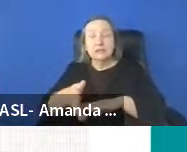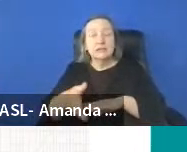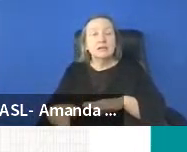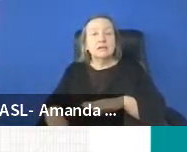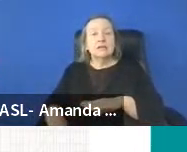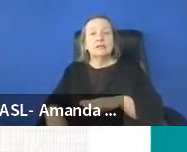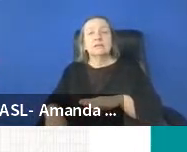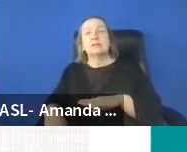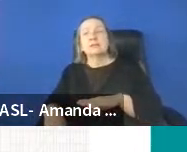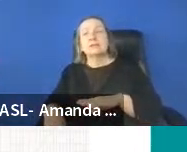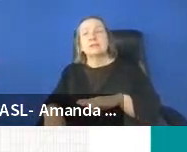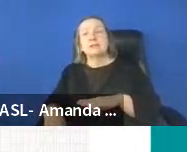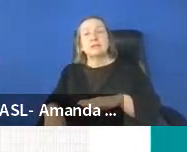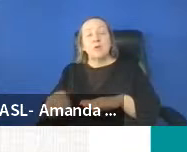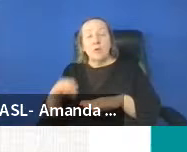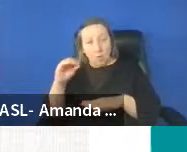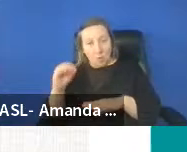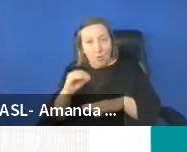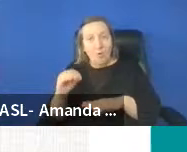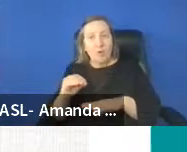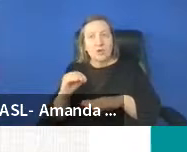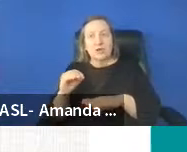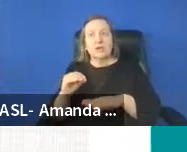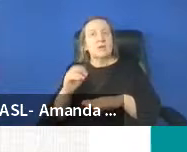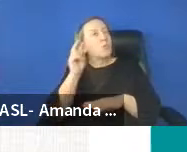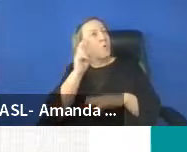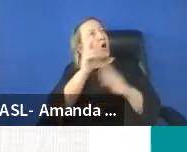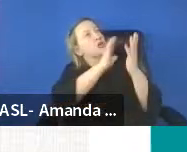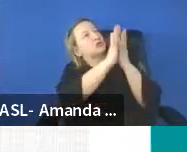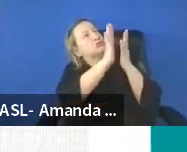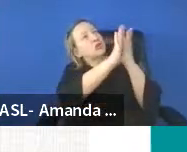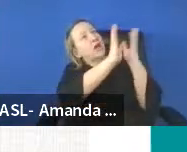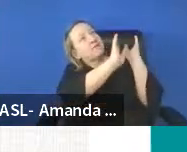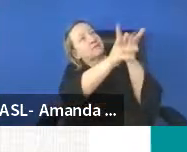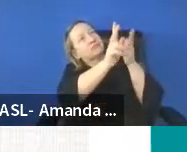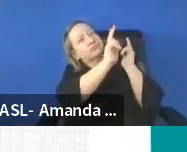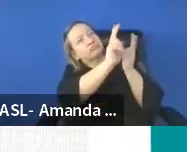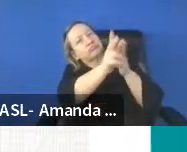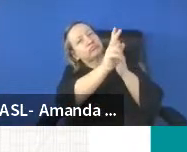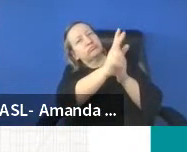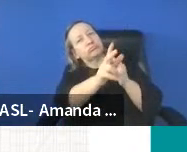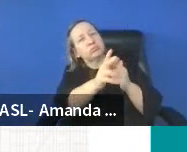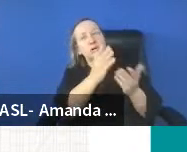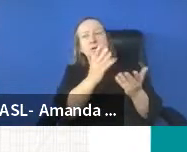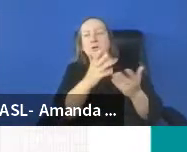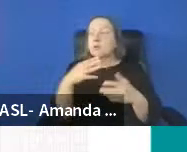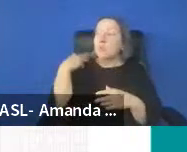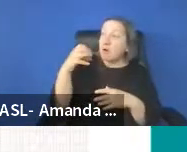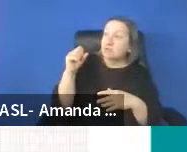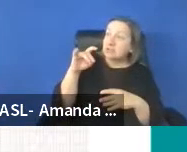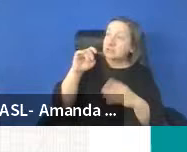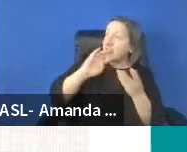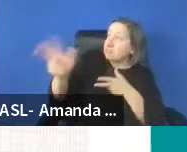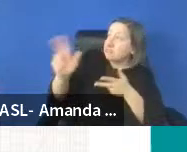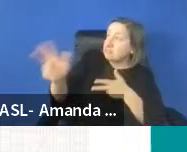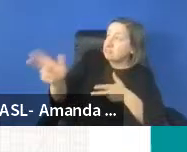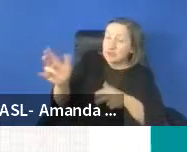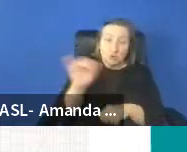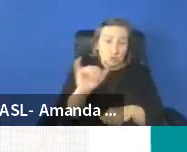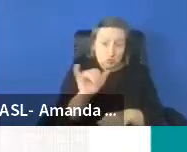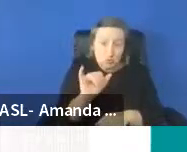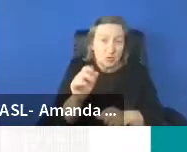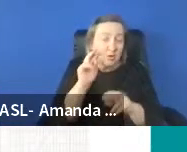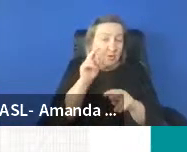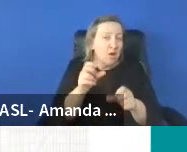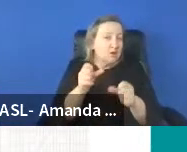the Oregon side, watching that traffic, or maybe we're on the Washington side, and just watching that traffic